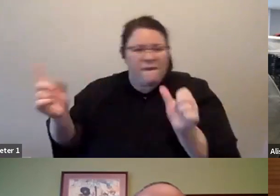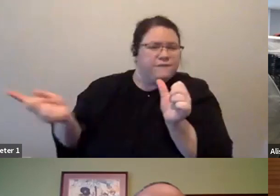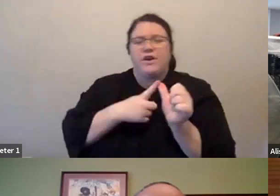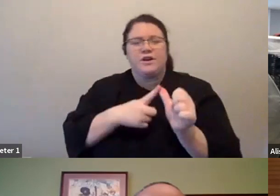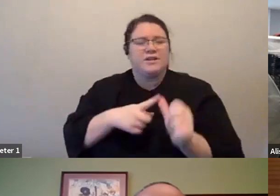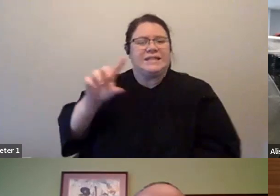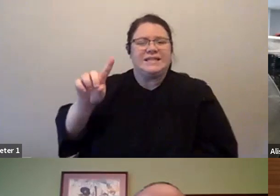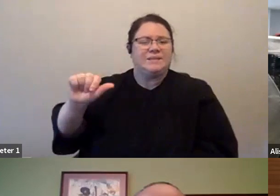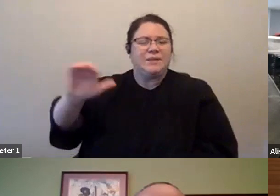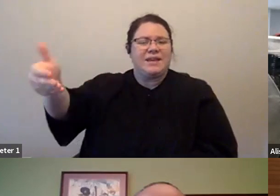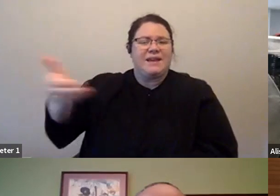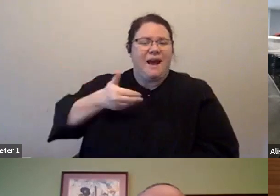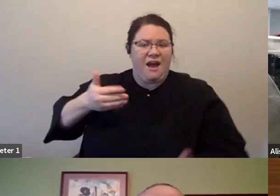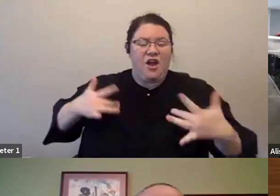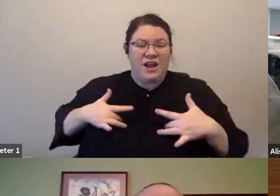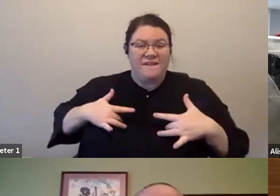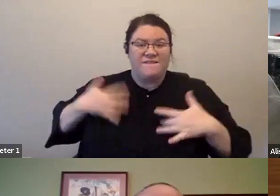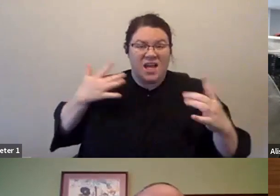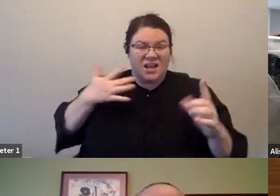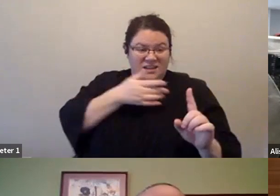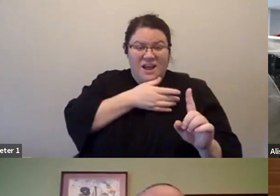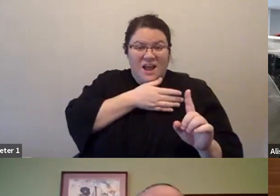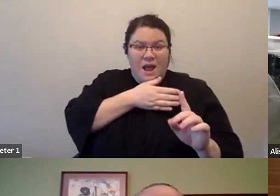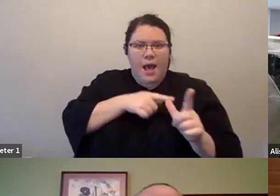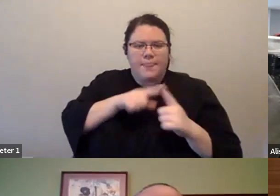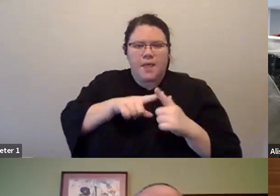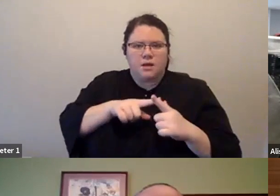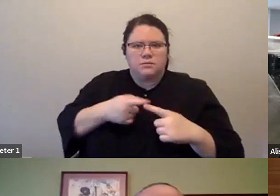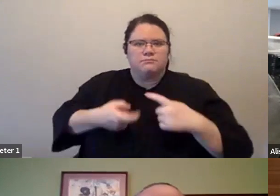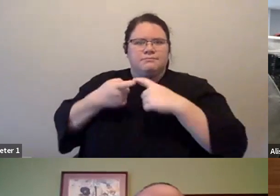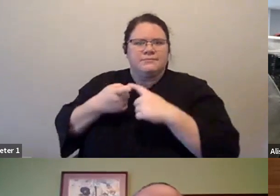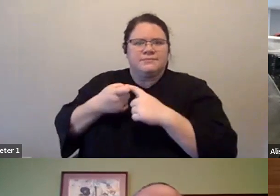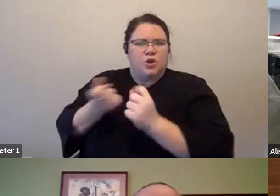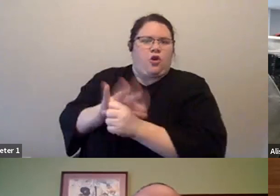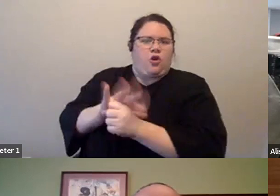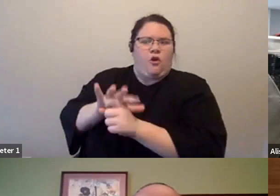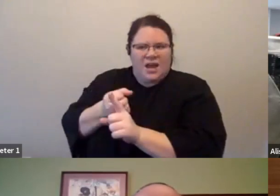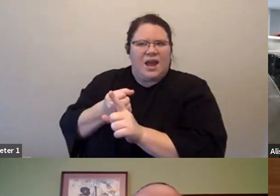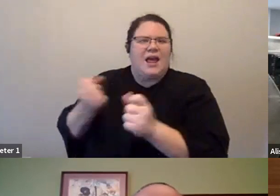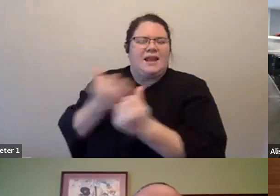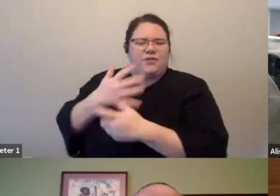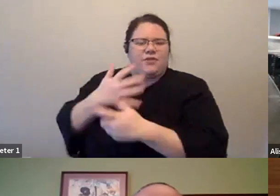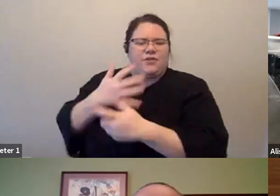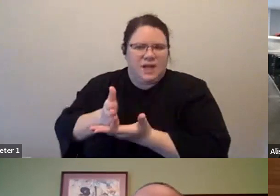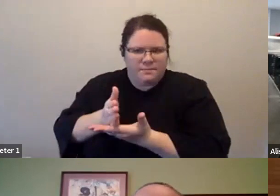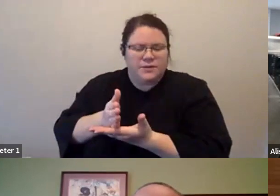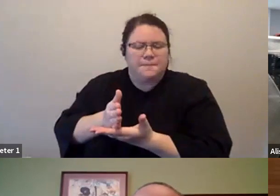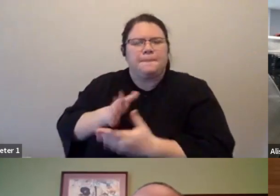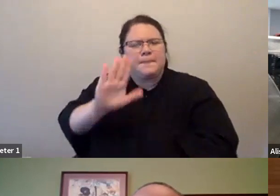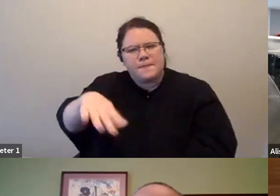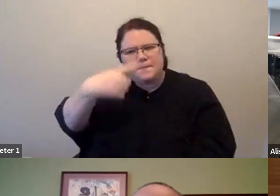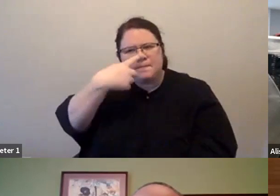disability hiring event right before everything shut down because of the pandemic. So I'm wondering if you can lead us on our.